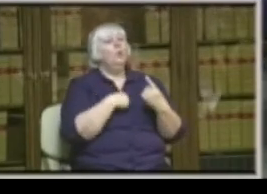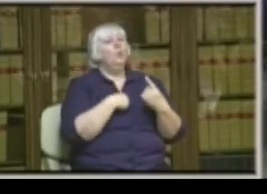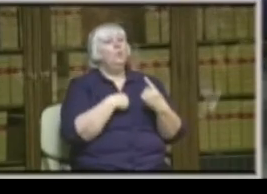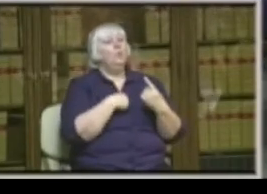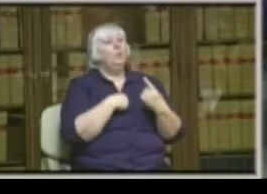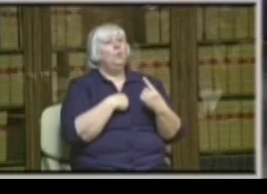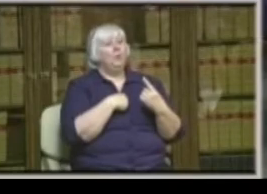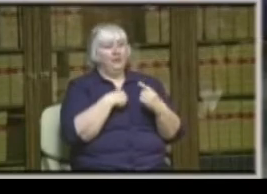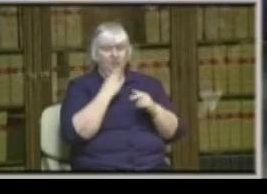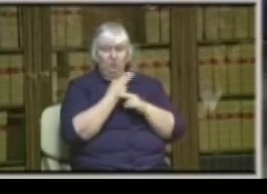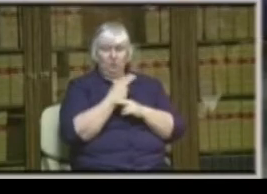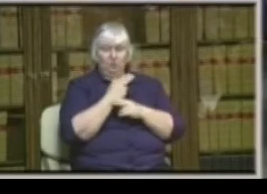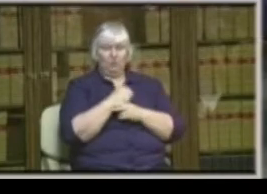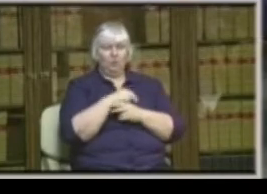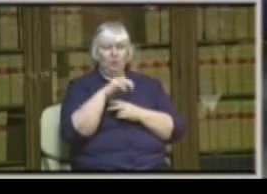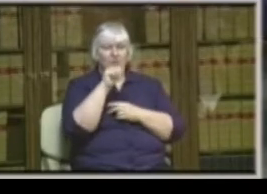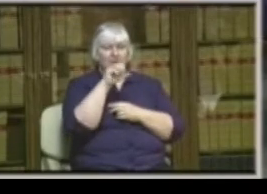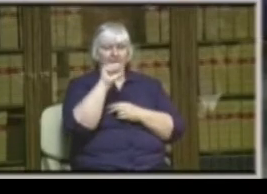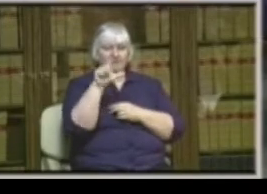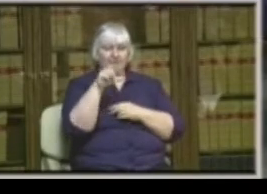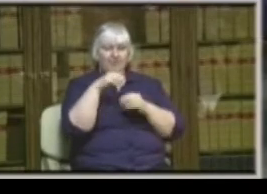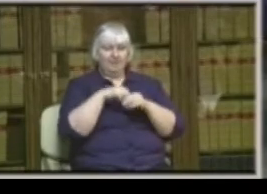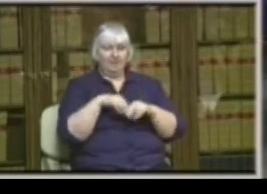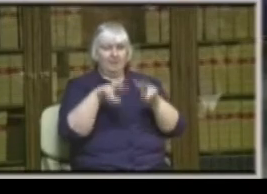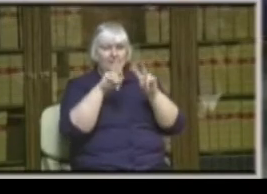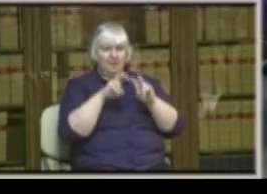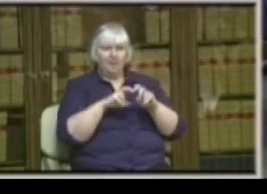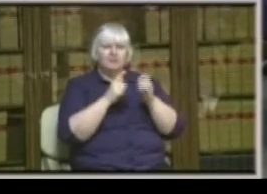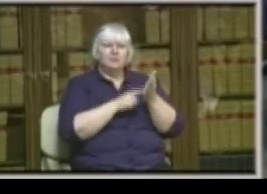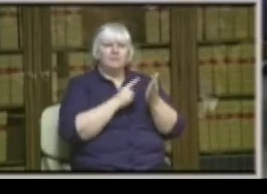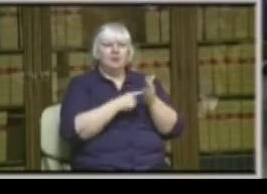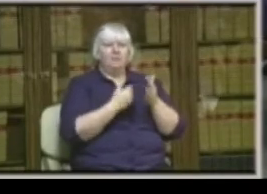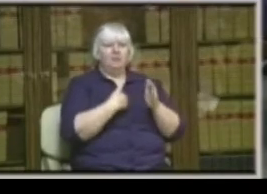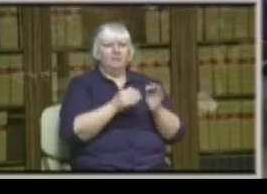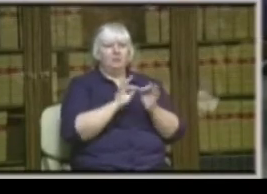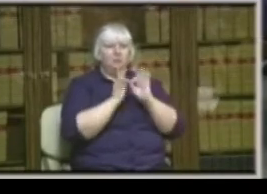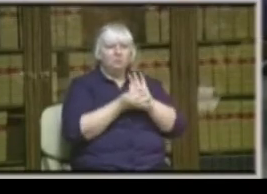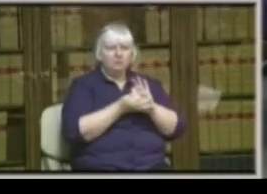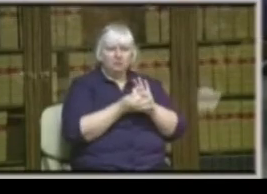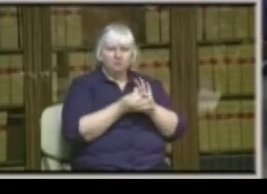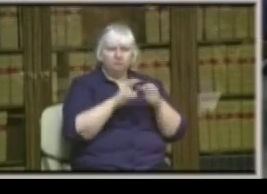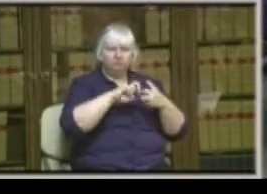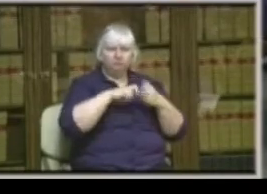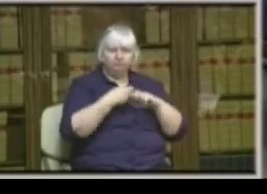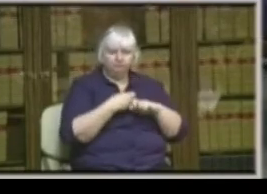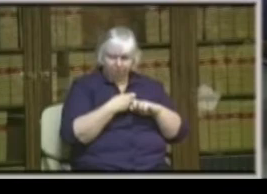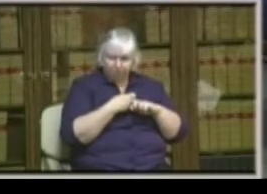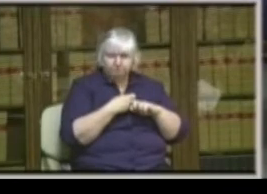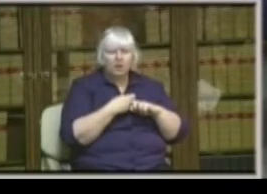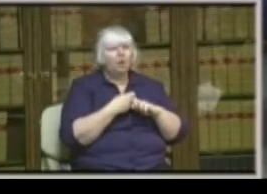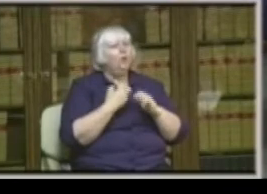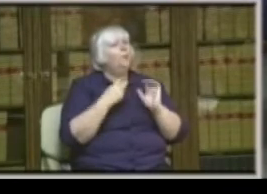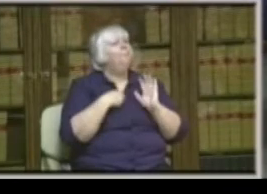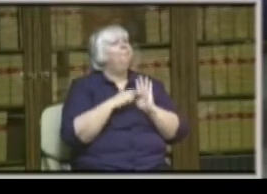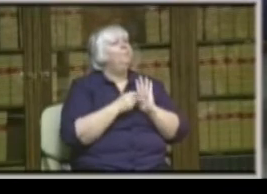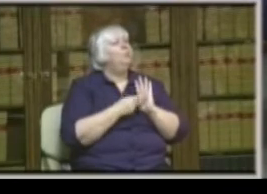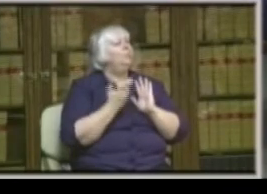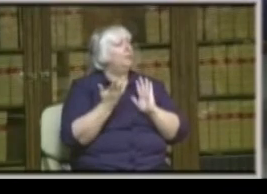to use American Sign Language in the assessment, sometimes there's an interpretation issue. And what I mean by that is